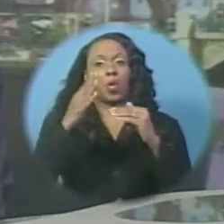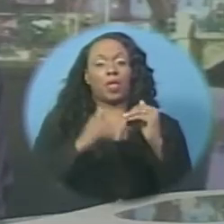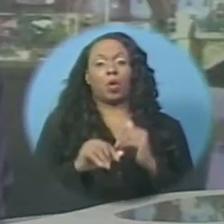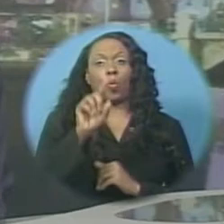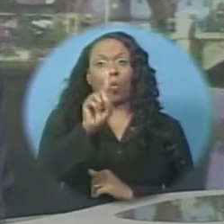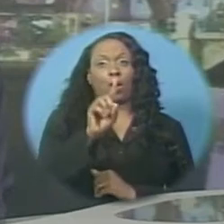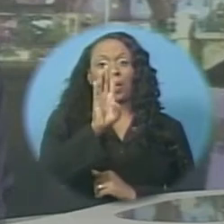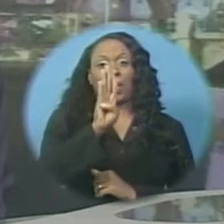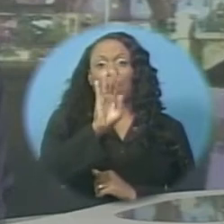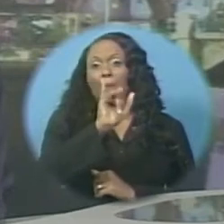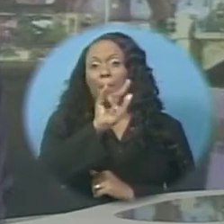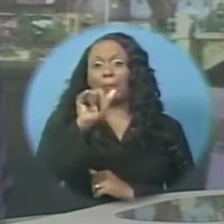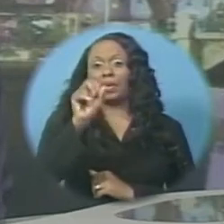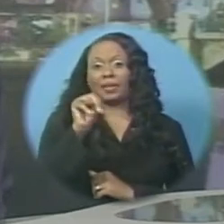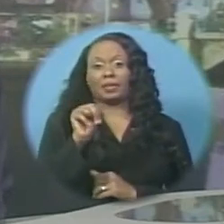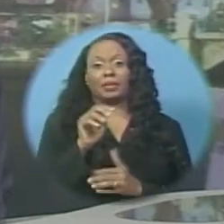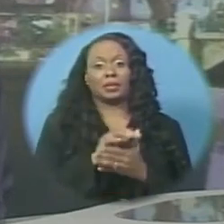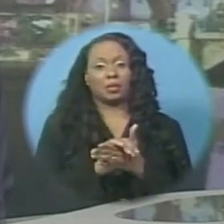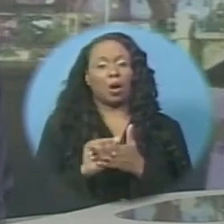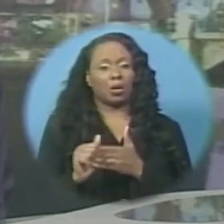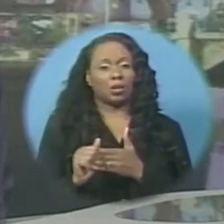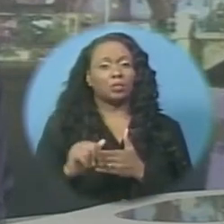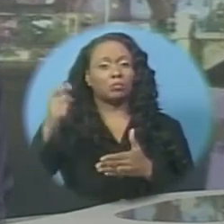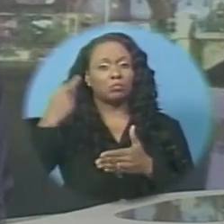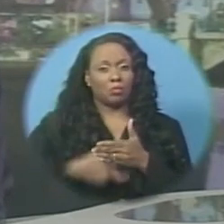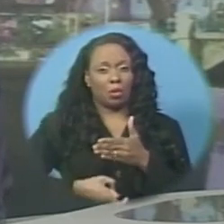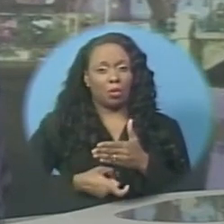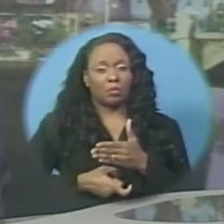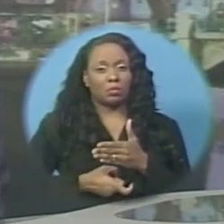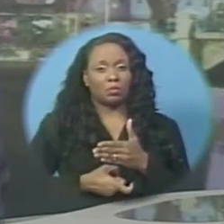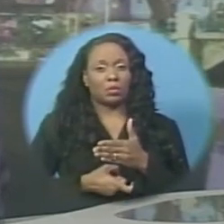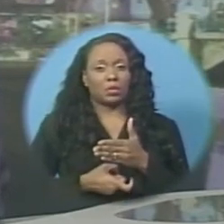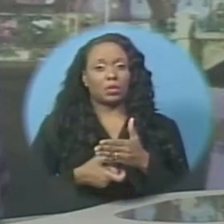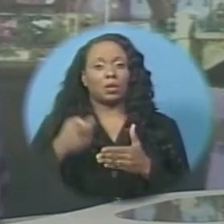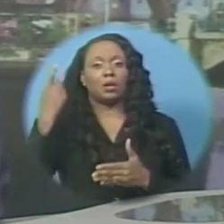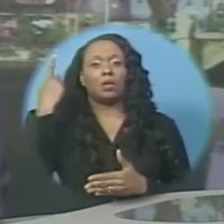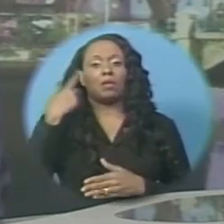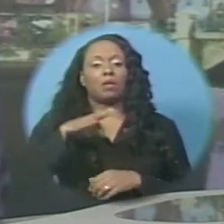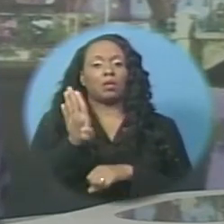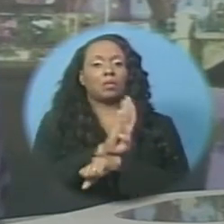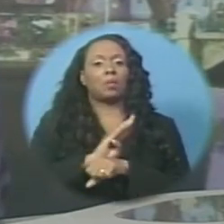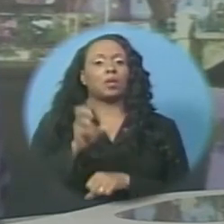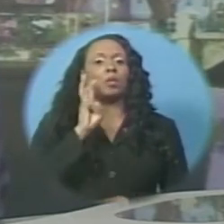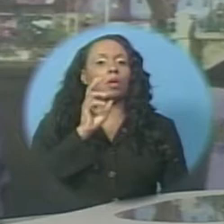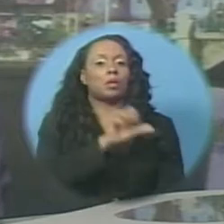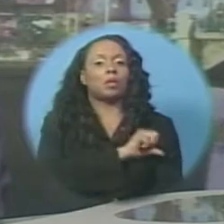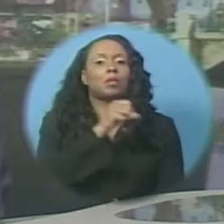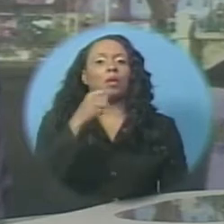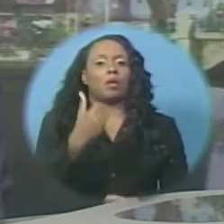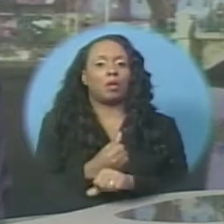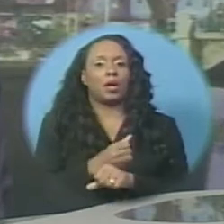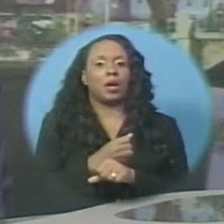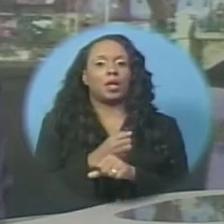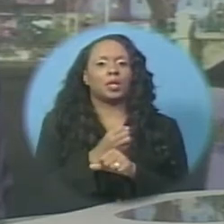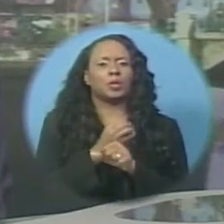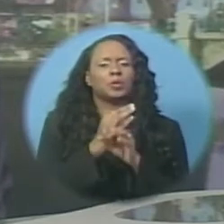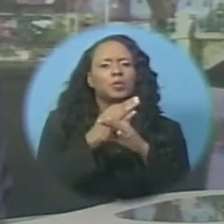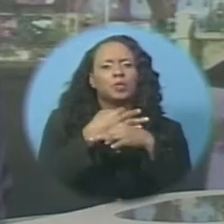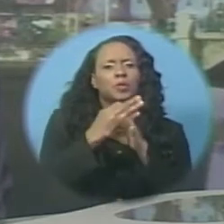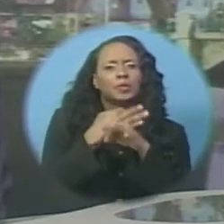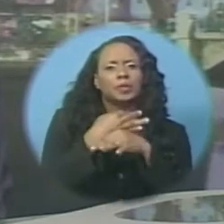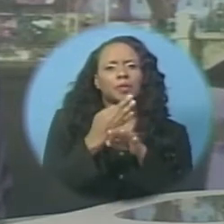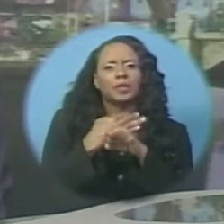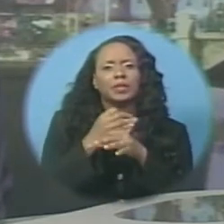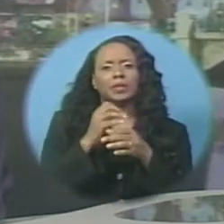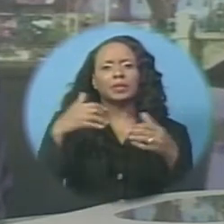$1 billion. That's the price Finance Minister Chris Sinclair says it will cost the state-owned Barbados Water Authority to correct